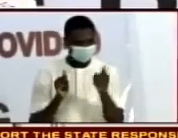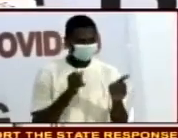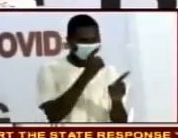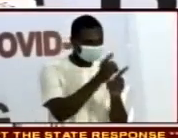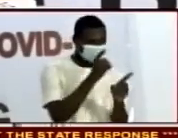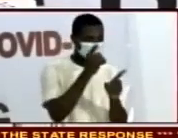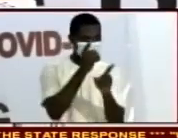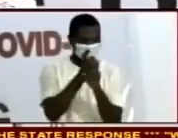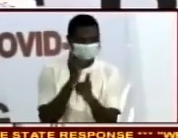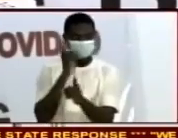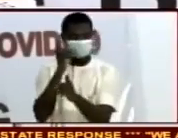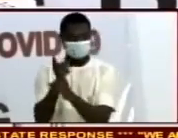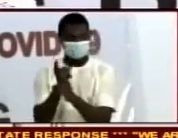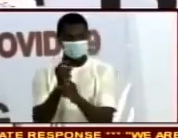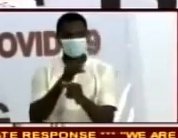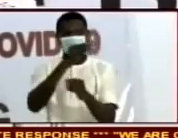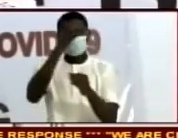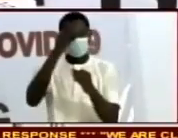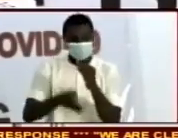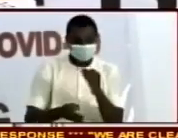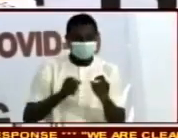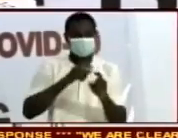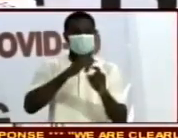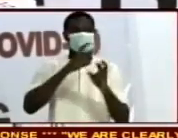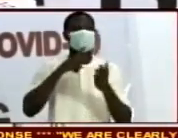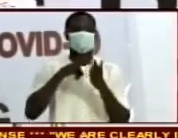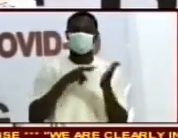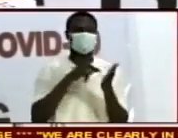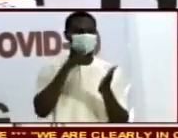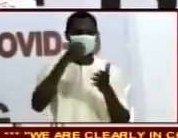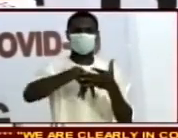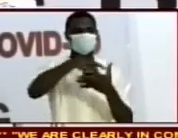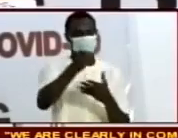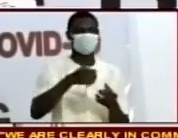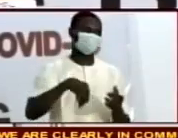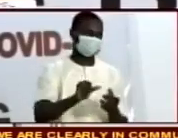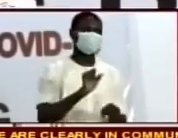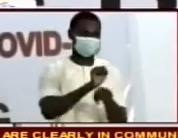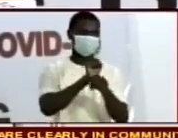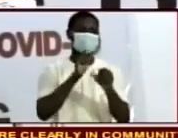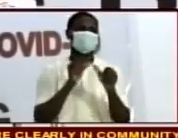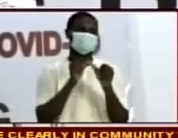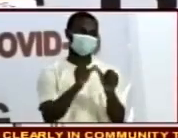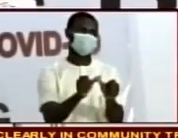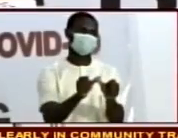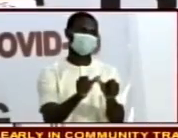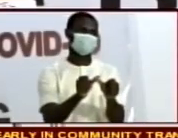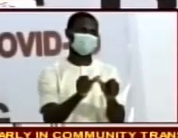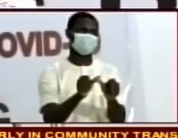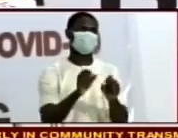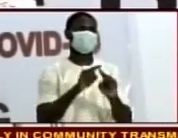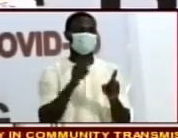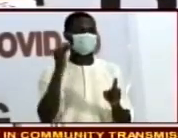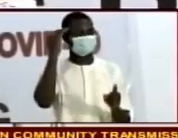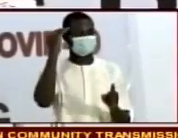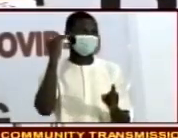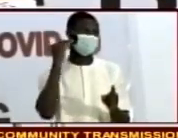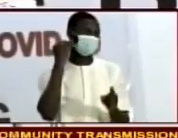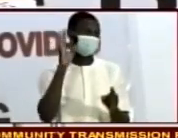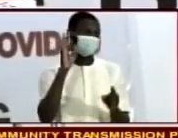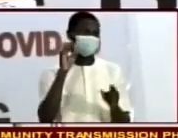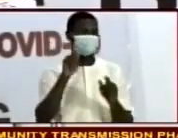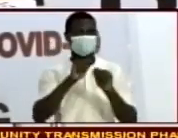not out, so they are still working on it. Unfortunately, the head of the team who had gone to Kano